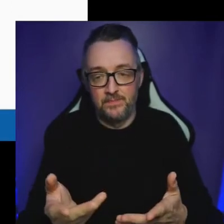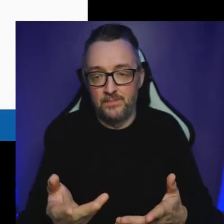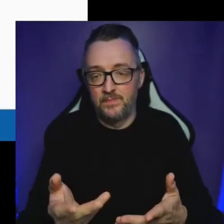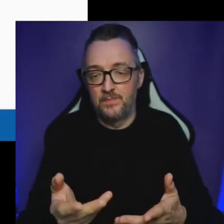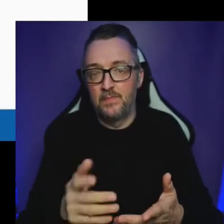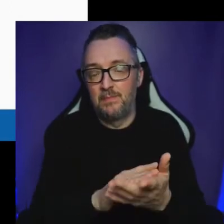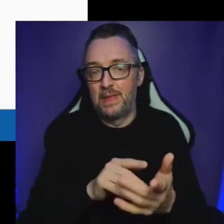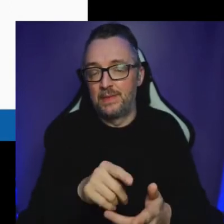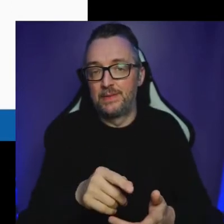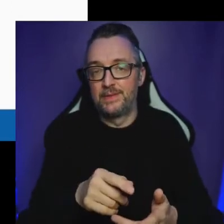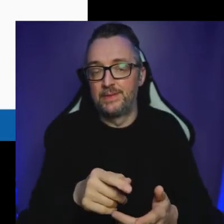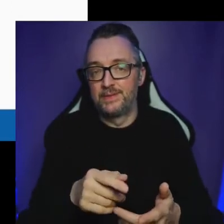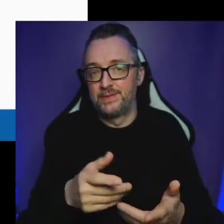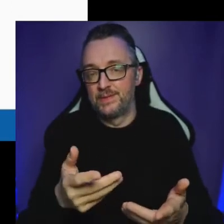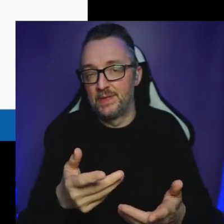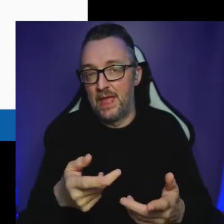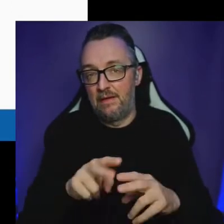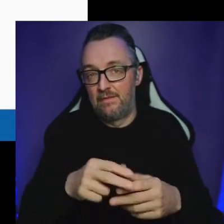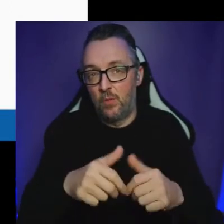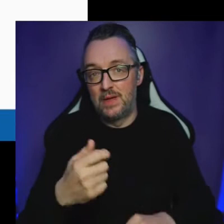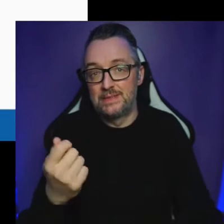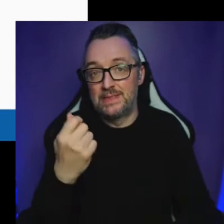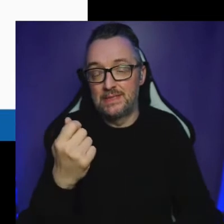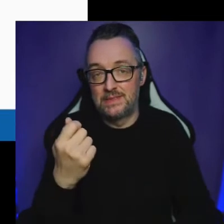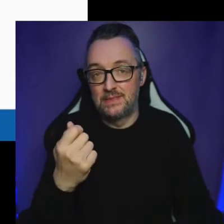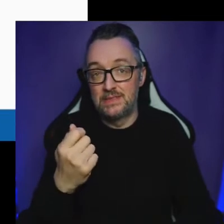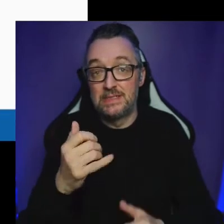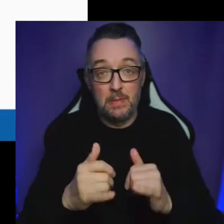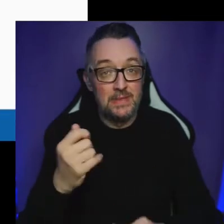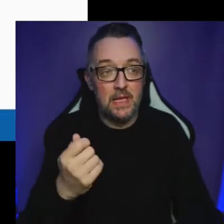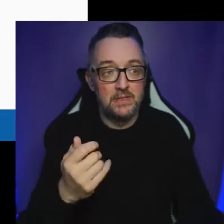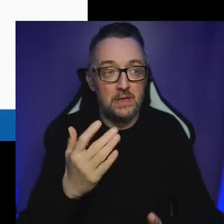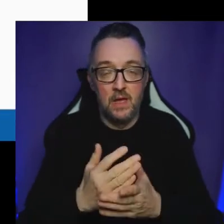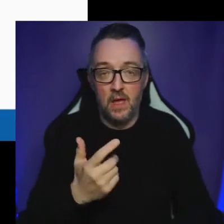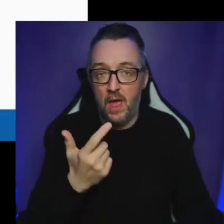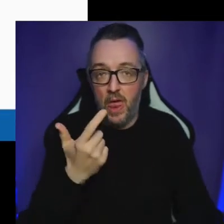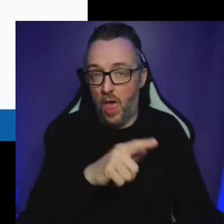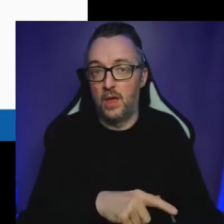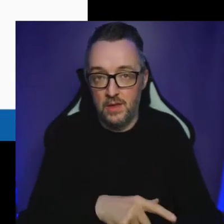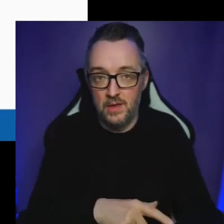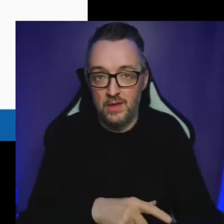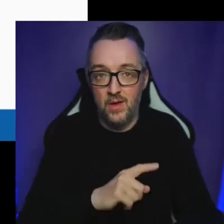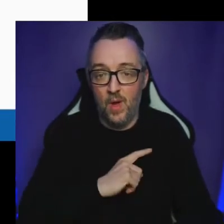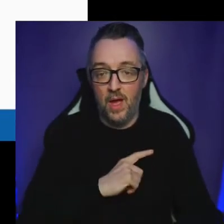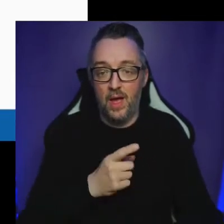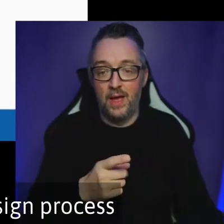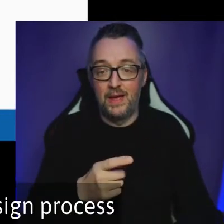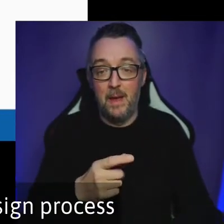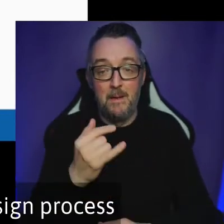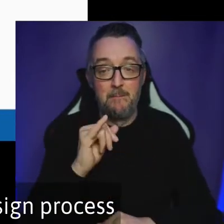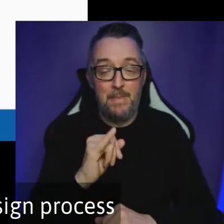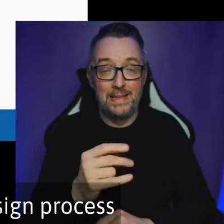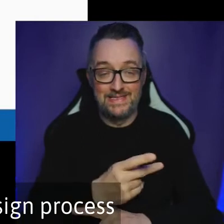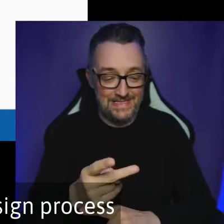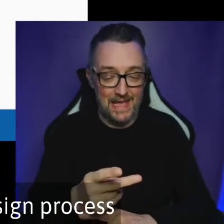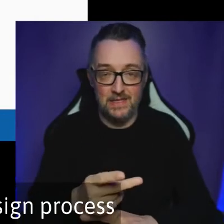the actual success, any success that happens, largely down to luck. I mean, because it's like we're not really engaging with users. We're not actually